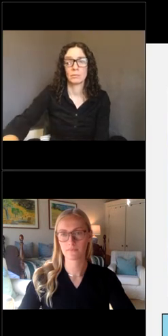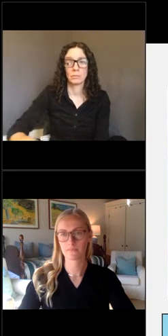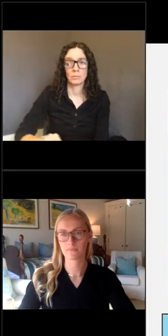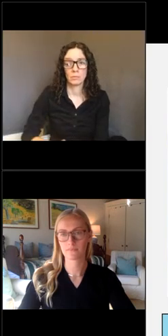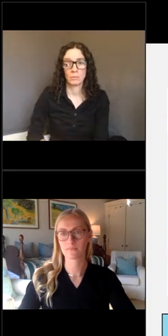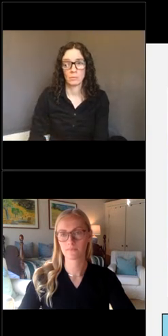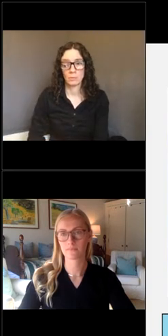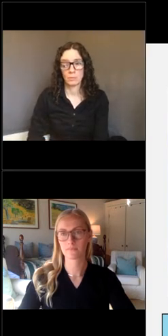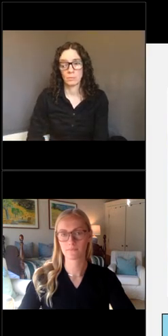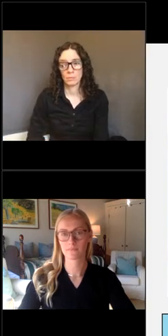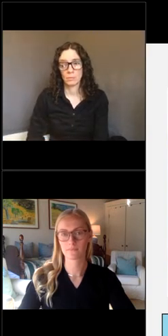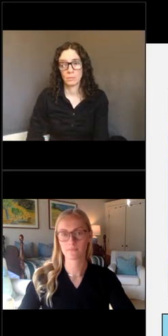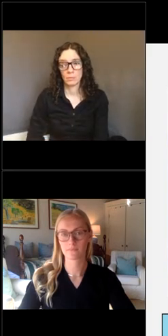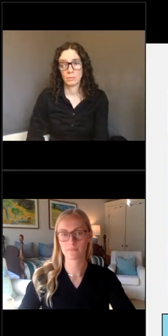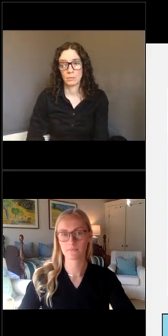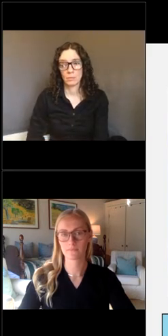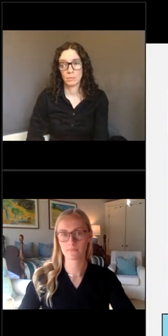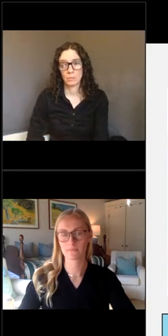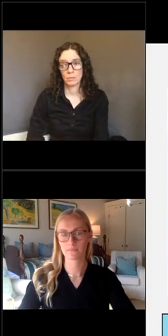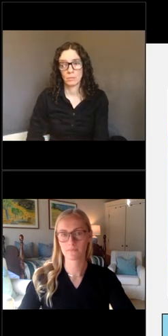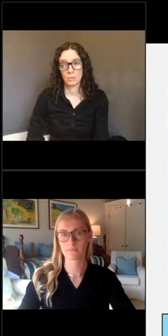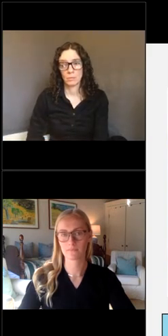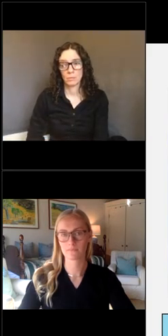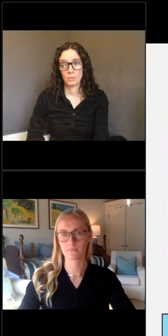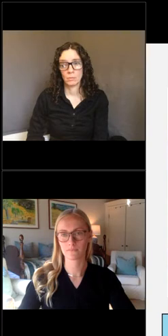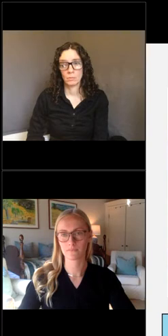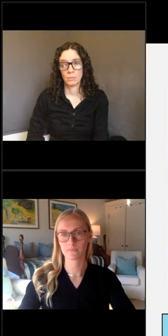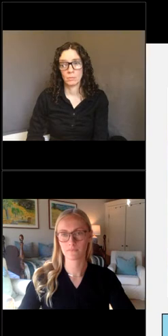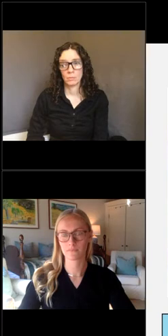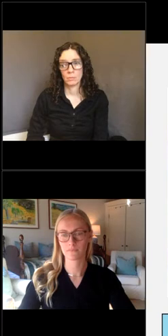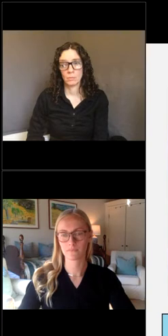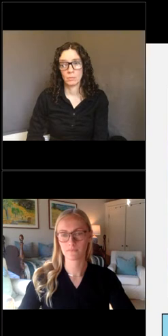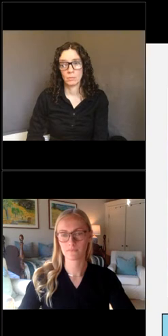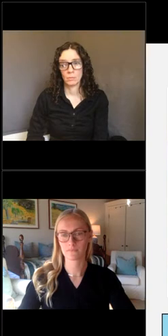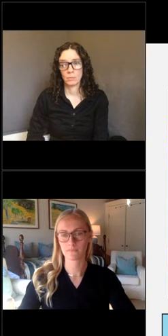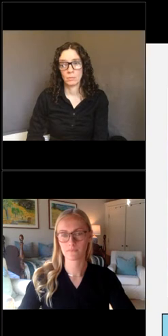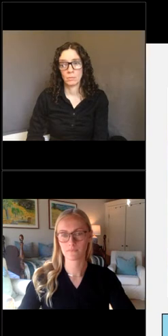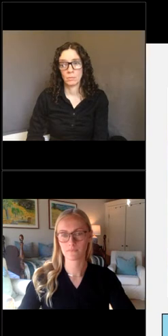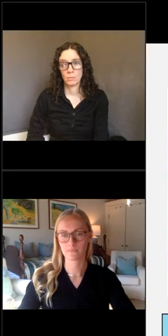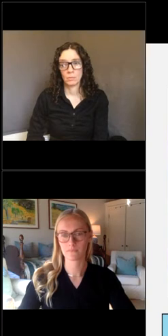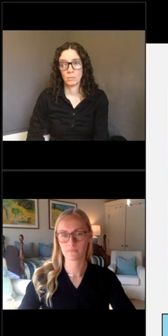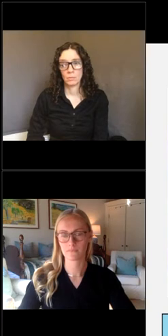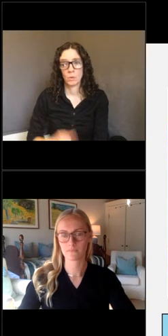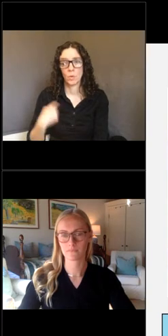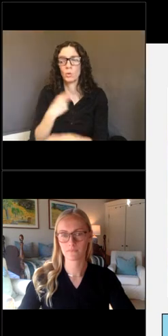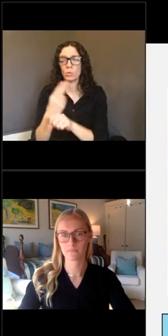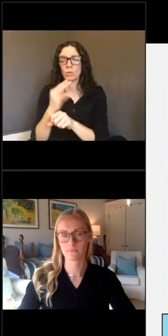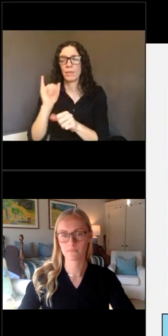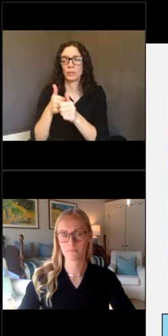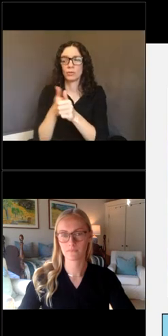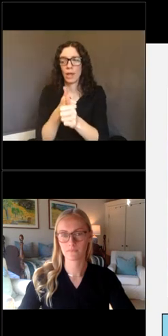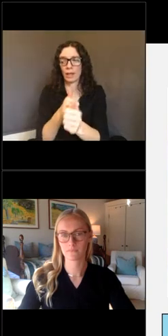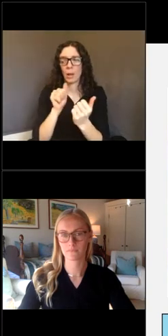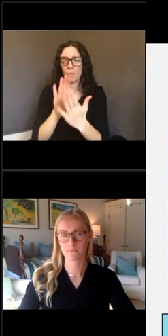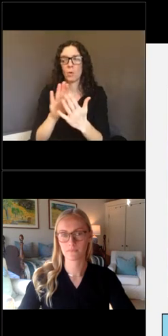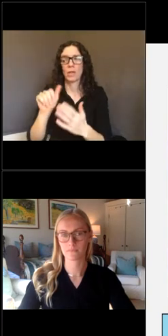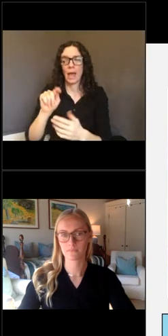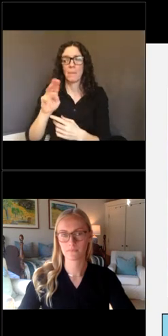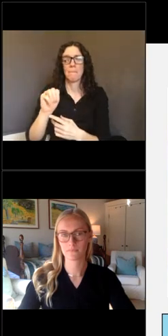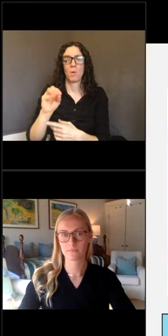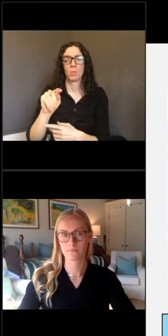species. We can see on the upper left, the tagging of the whale shark,